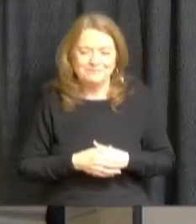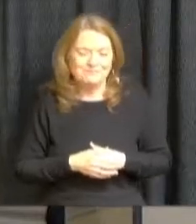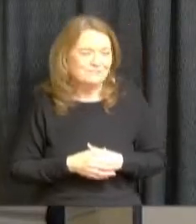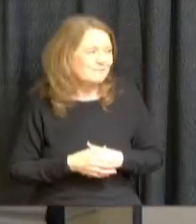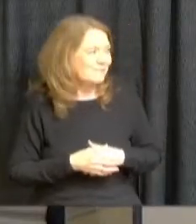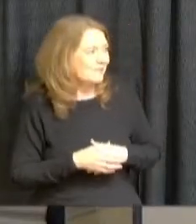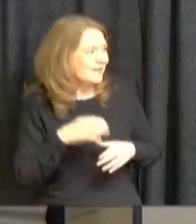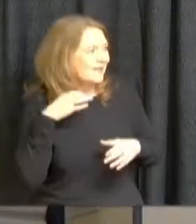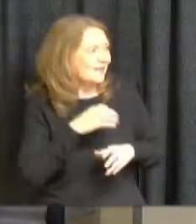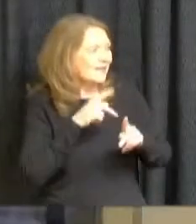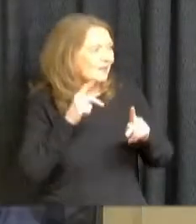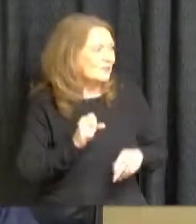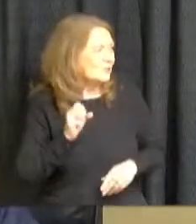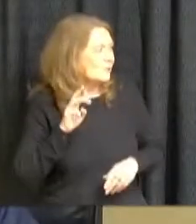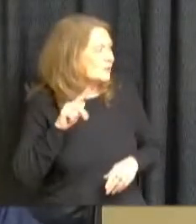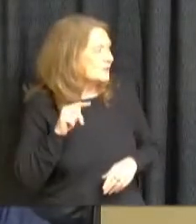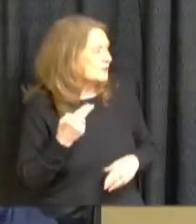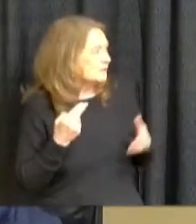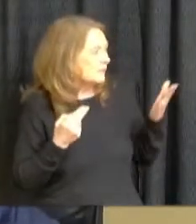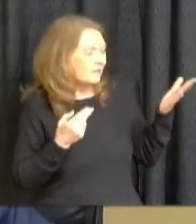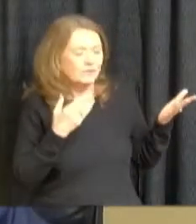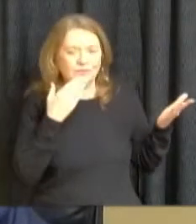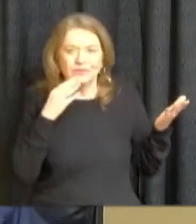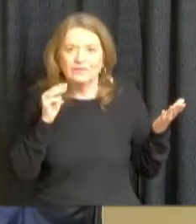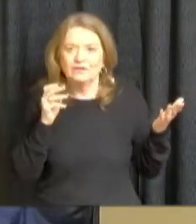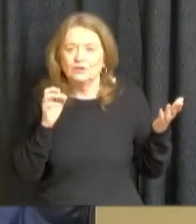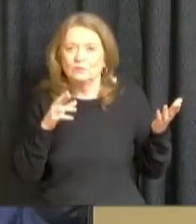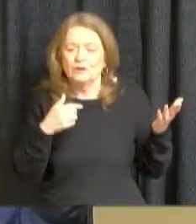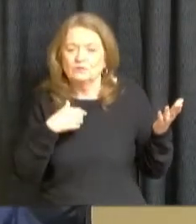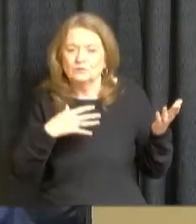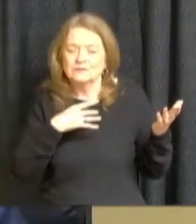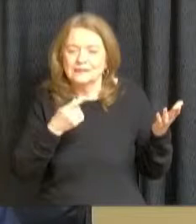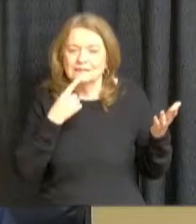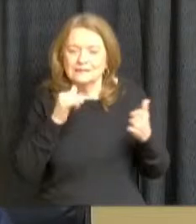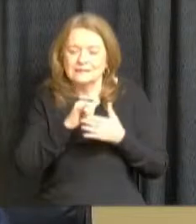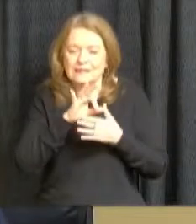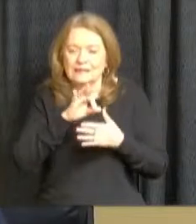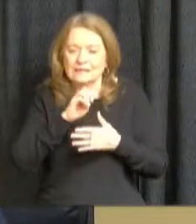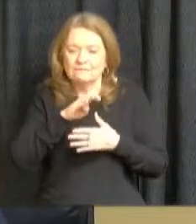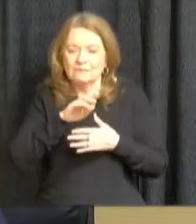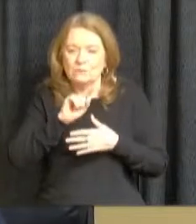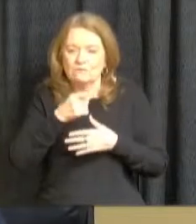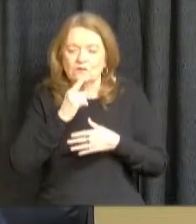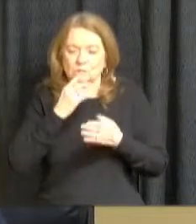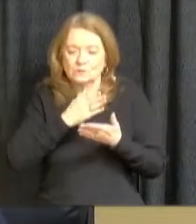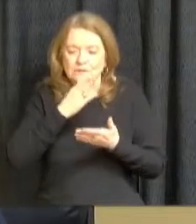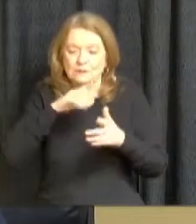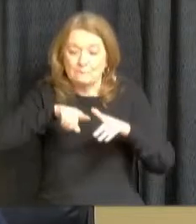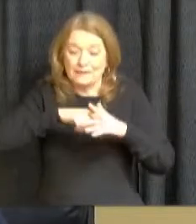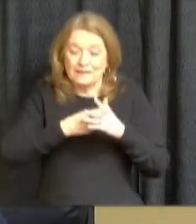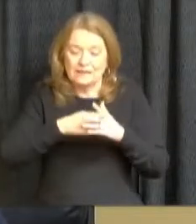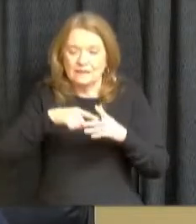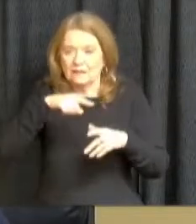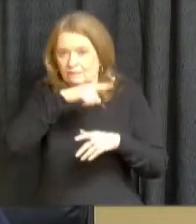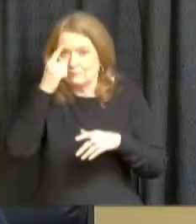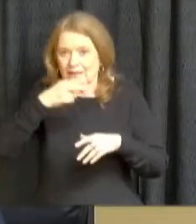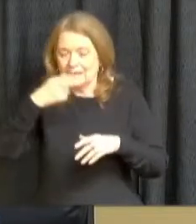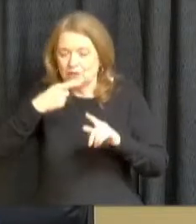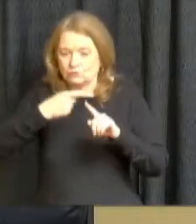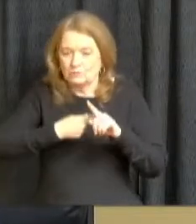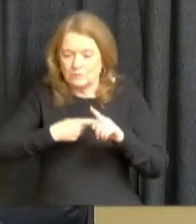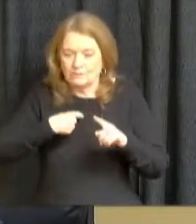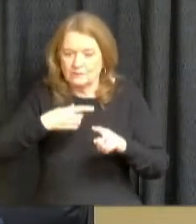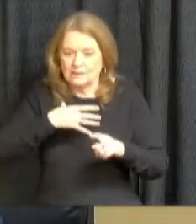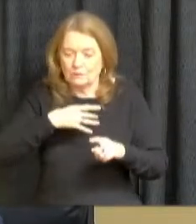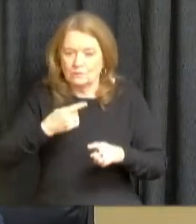Councilperson Smith, you're recognized for comment. Thank you, Mayor. I would just like to say that February the 1st was the beginning of Black History Month. And I would